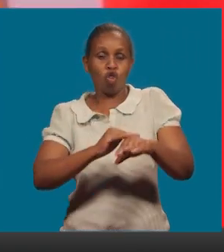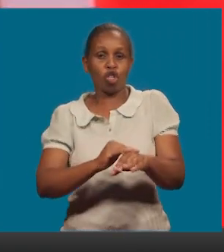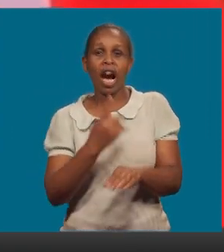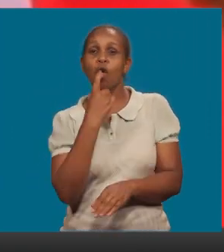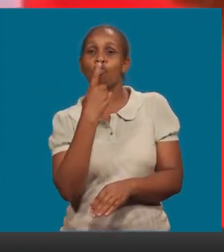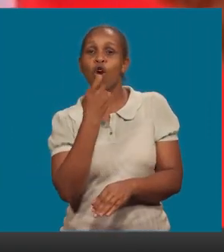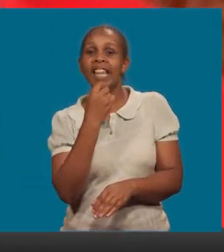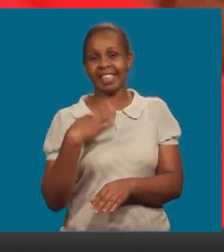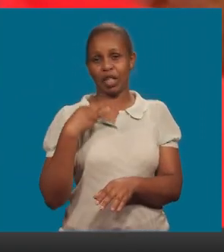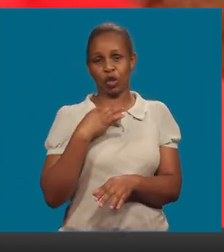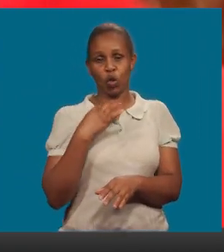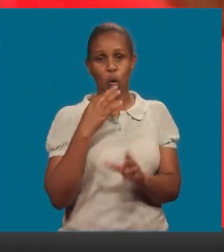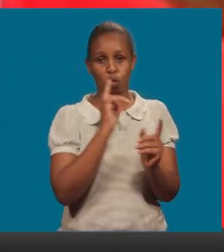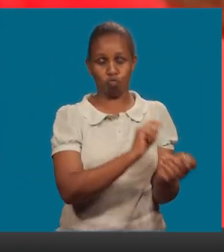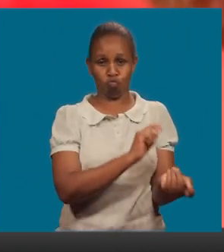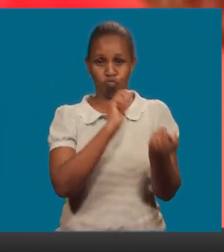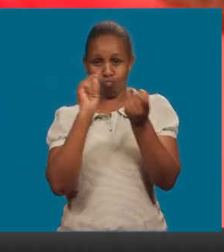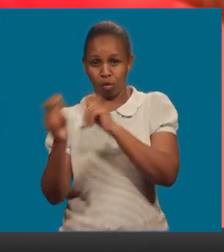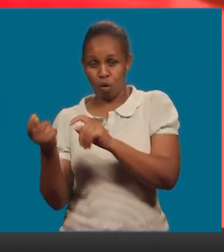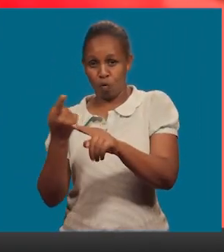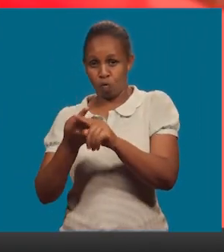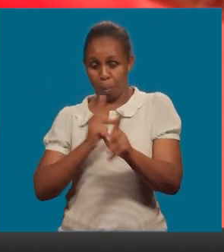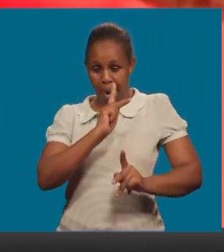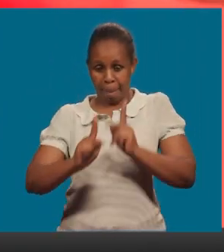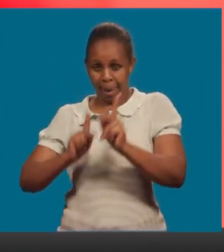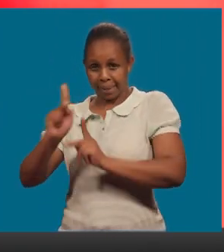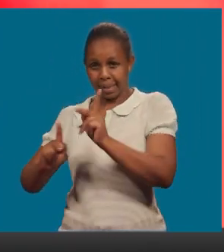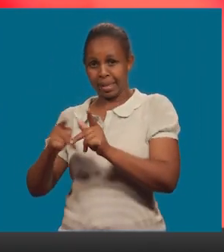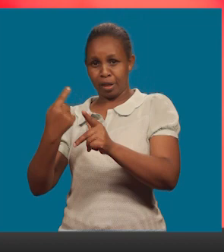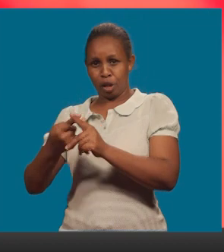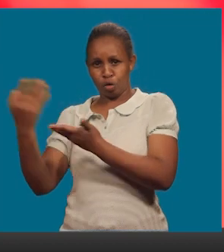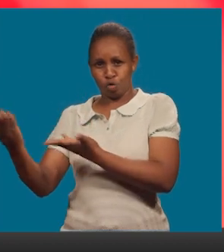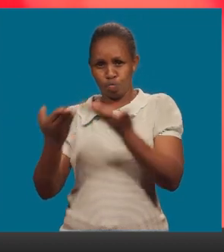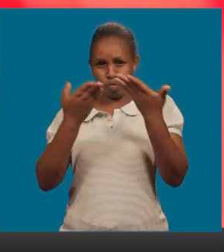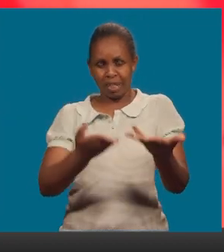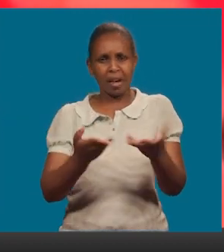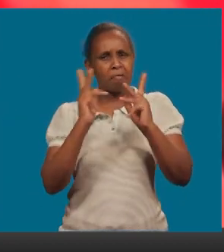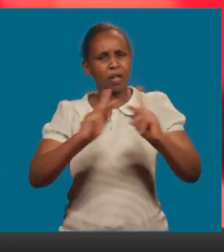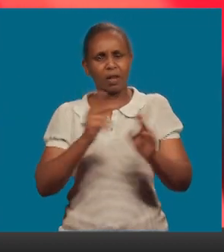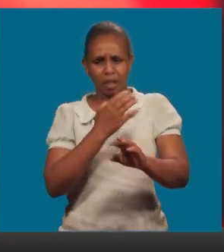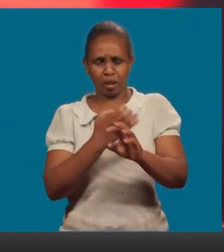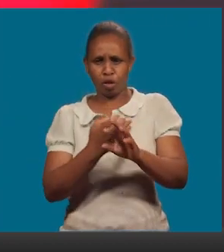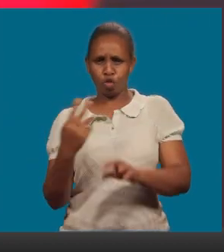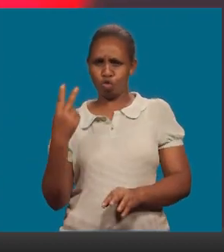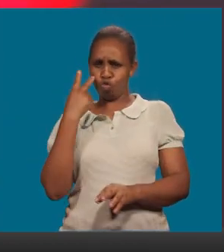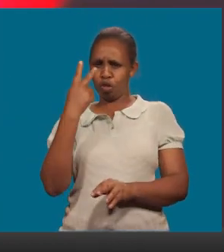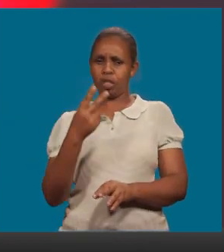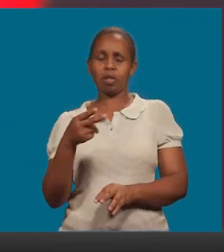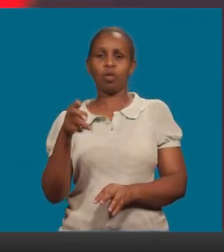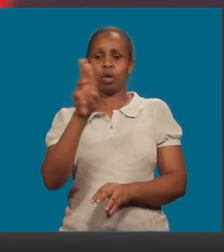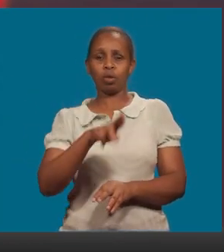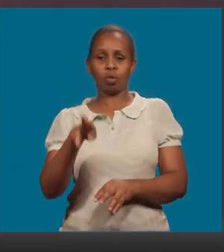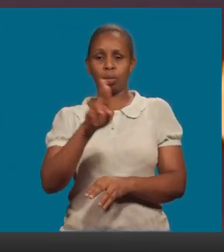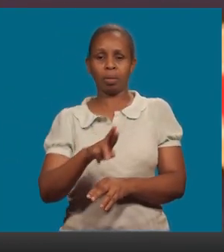white fabric. So you had to translate from a pattern and bring it to this. I mean, it was very difficult. You can see, I'll just